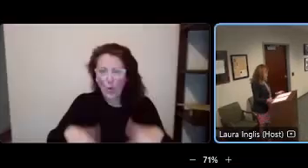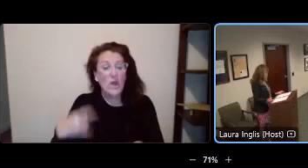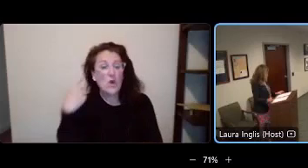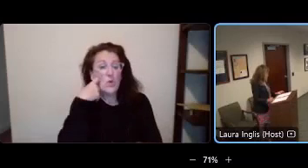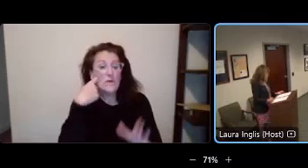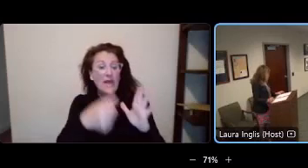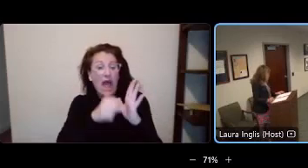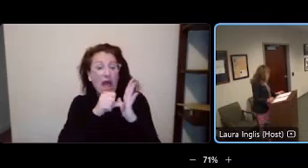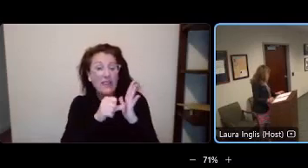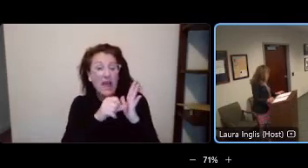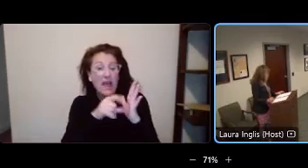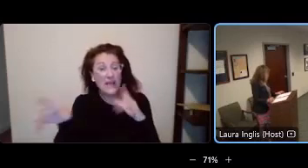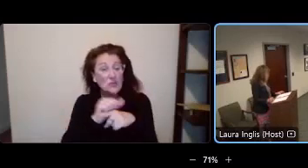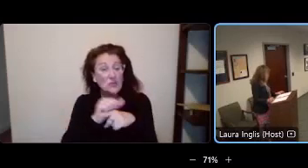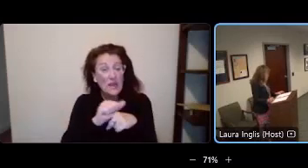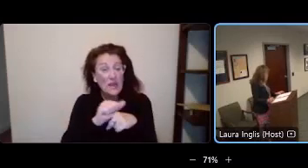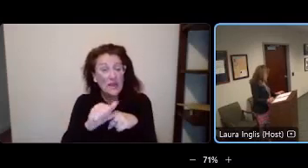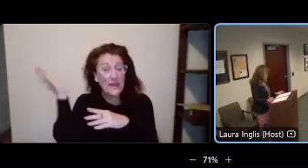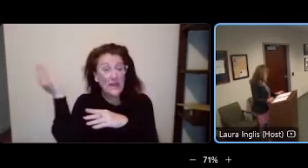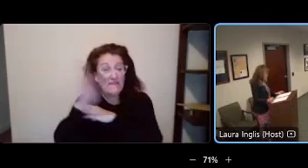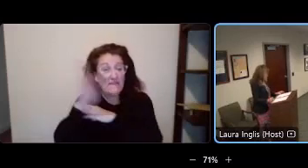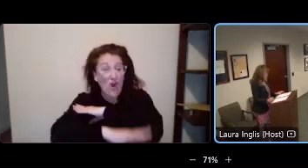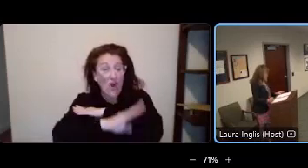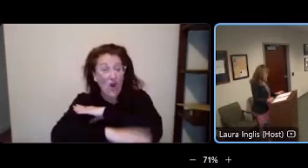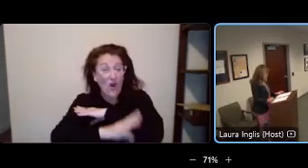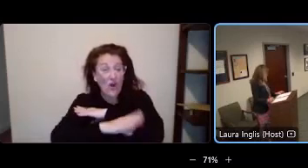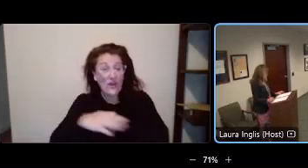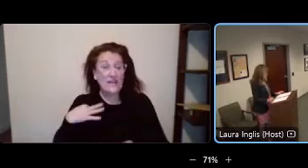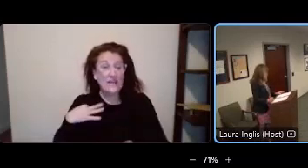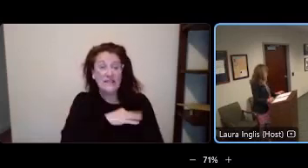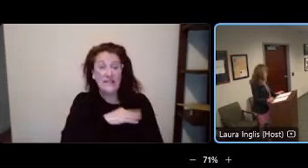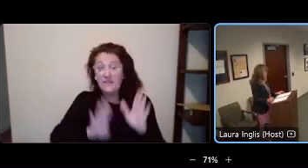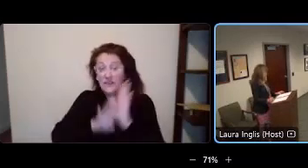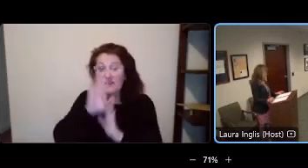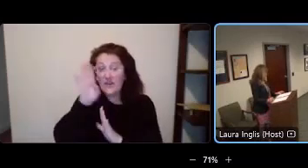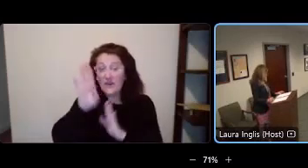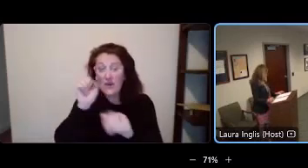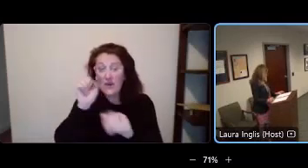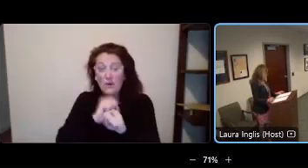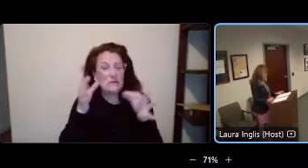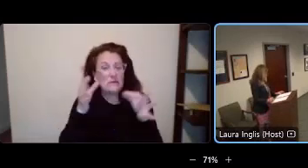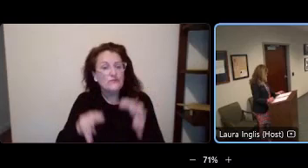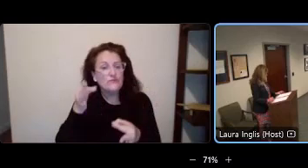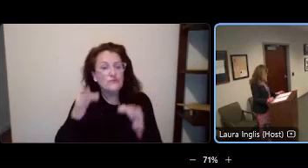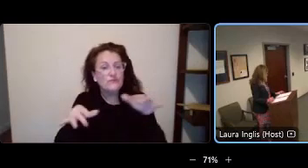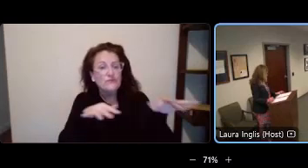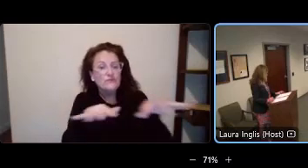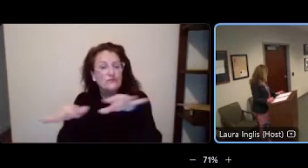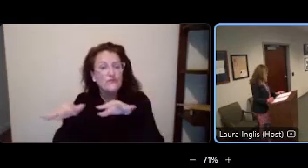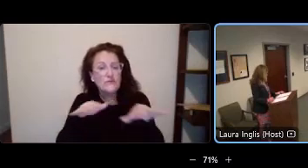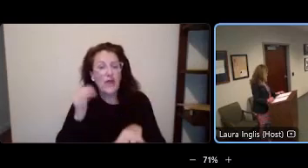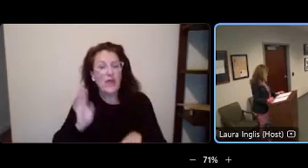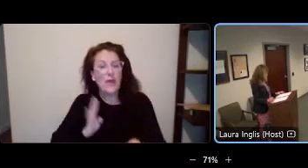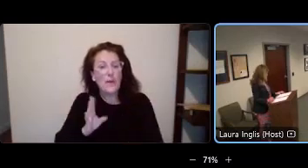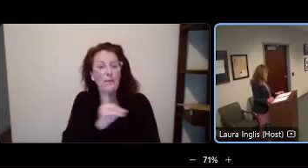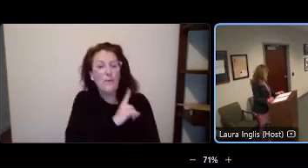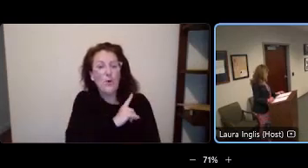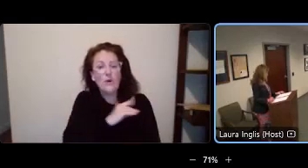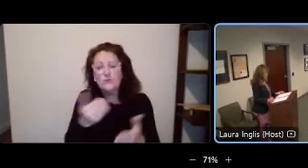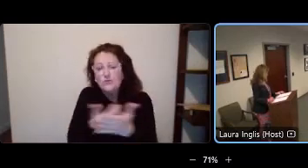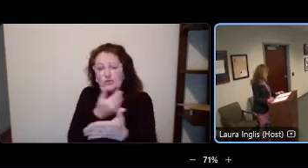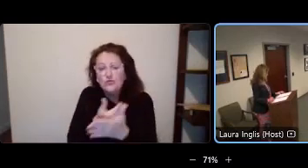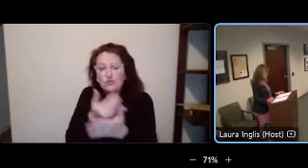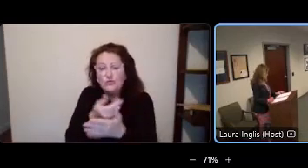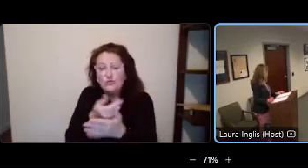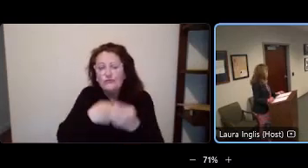training side, this past fall, staff development worked with adjudication and other board bureau SMEs to refresh the comp claims